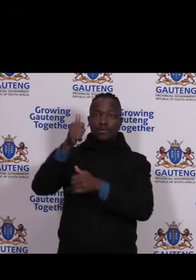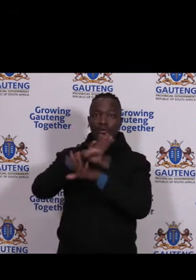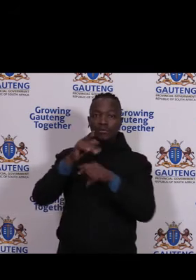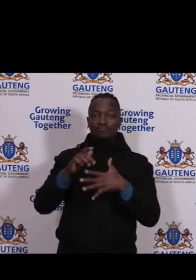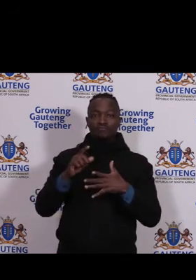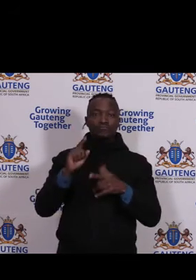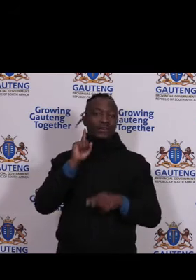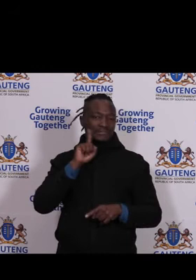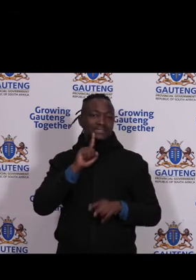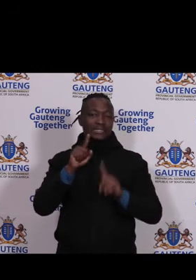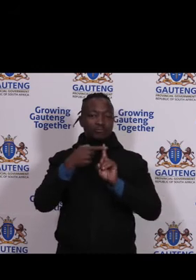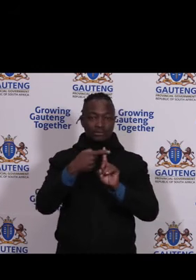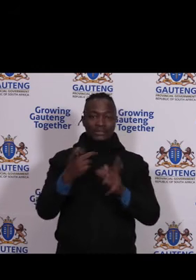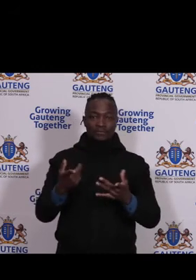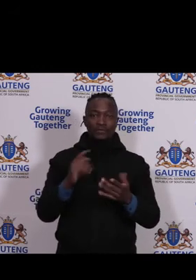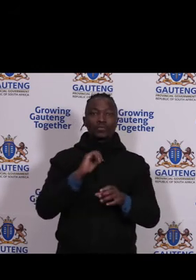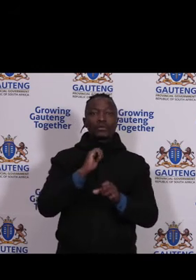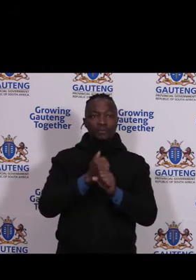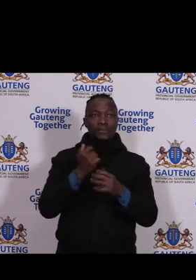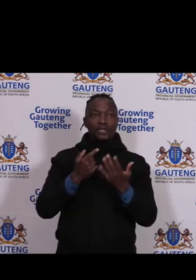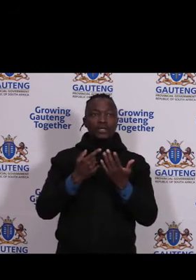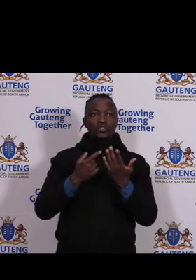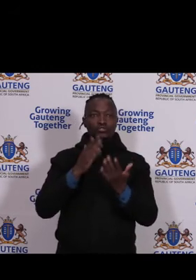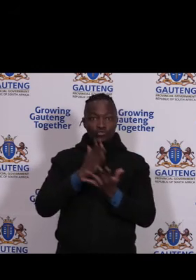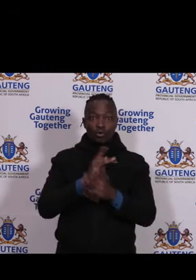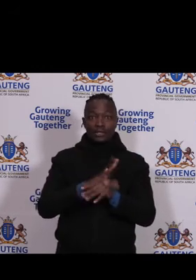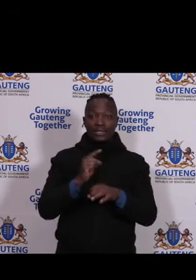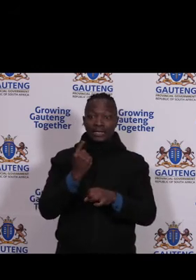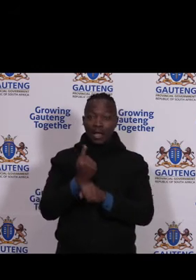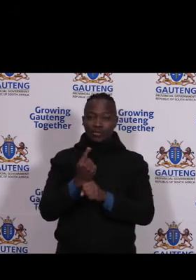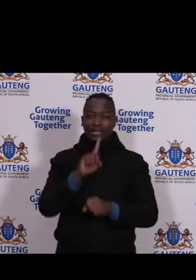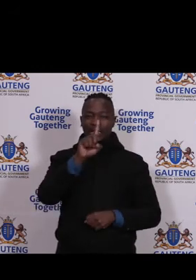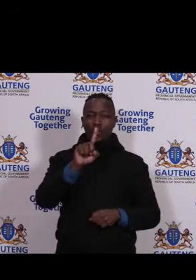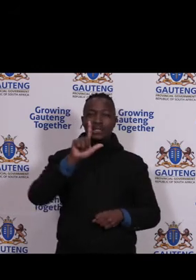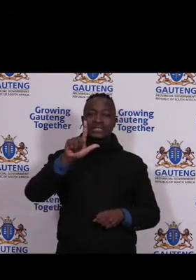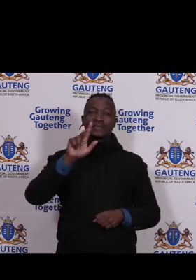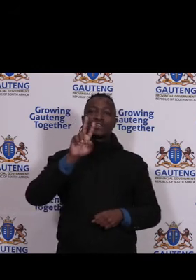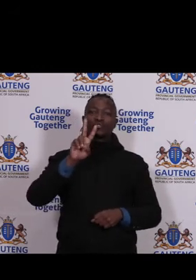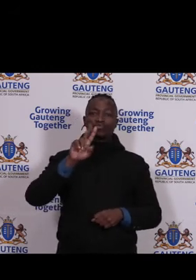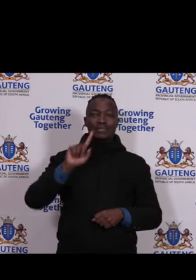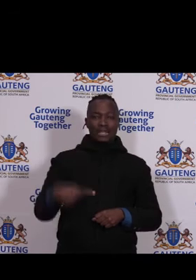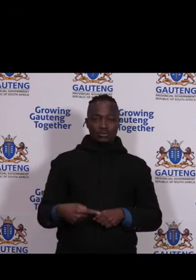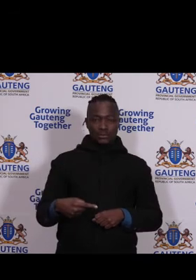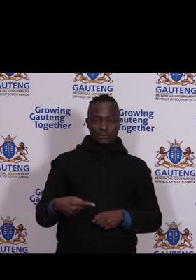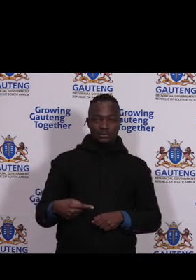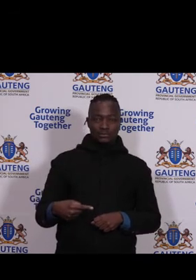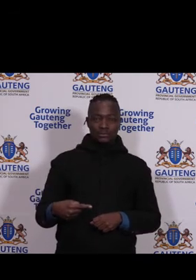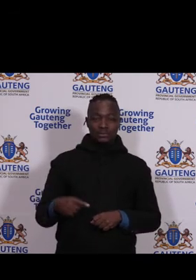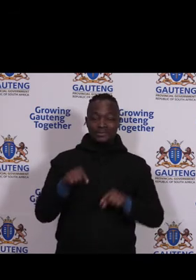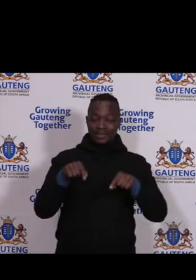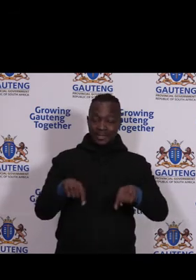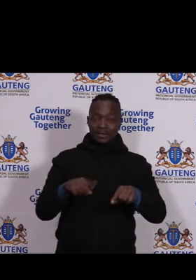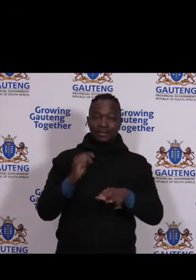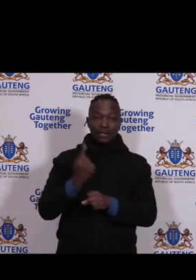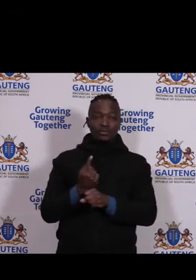we always make a point that the public servants in Gauteng, there are almost 172,000 in Gauteng,